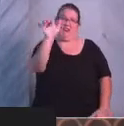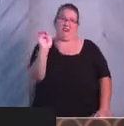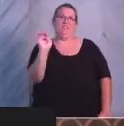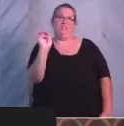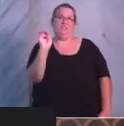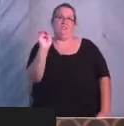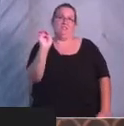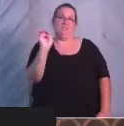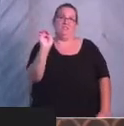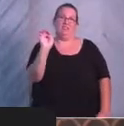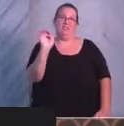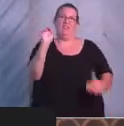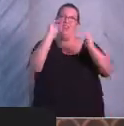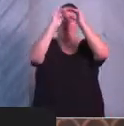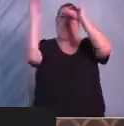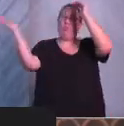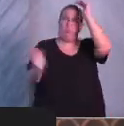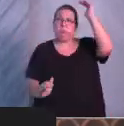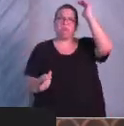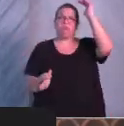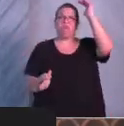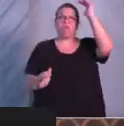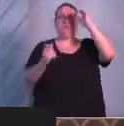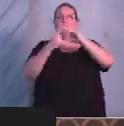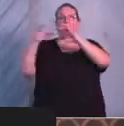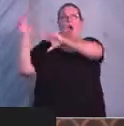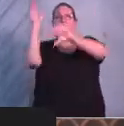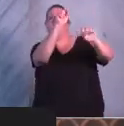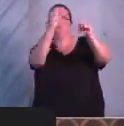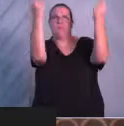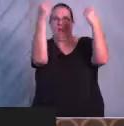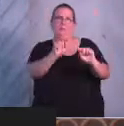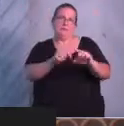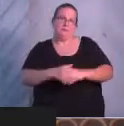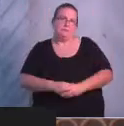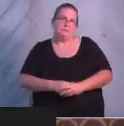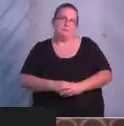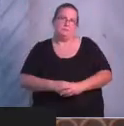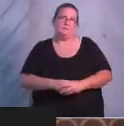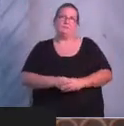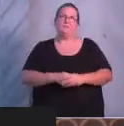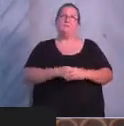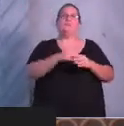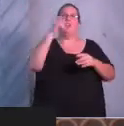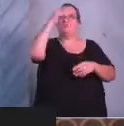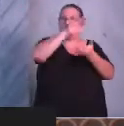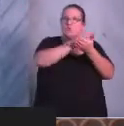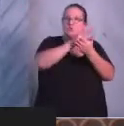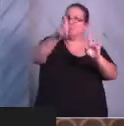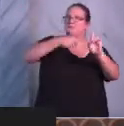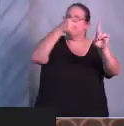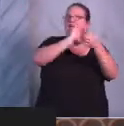the inequities stemming from colonialism and the residential schools in